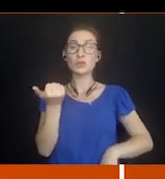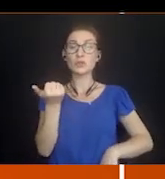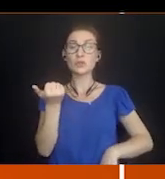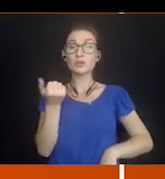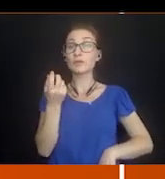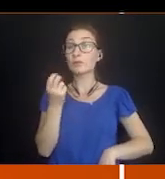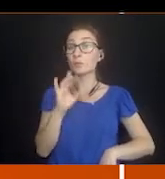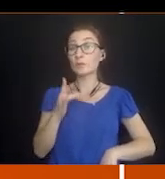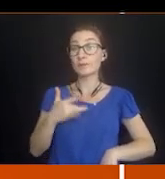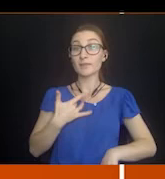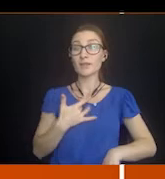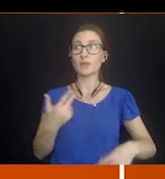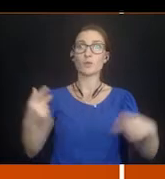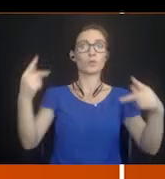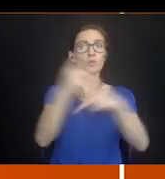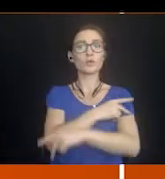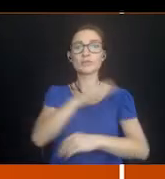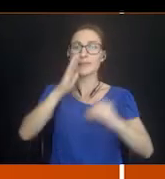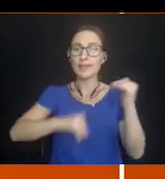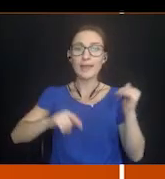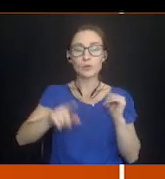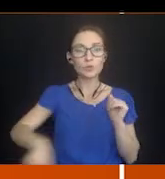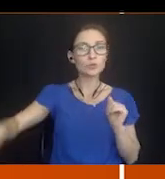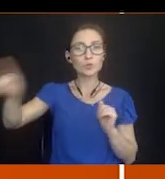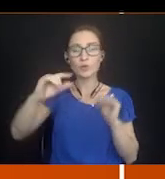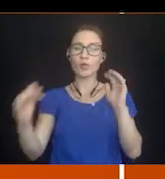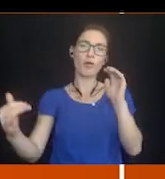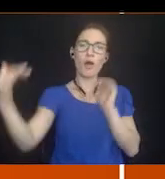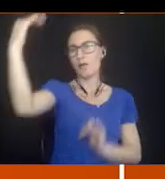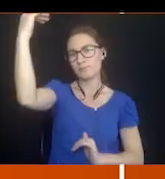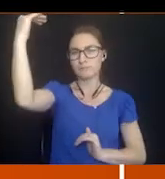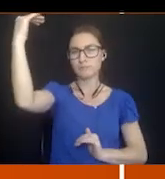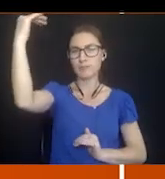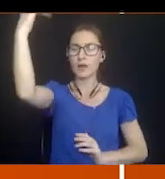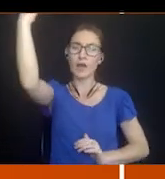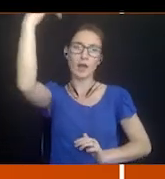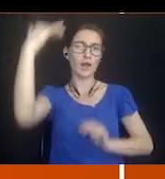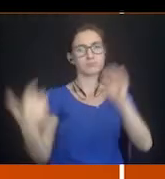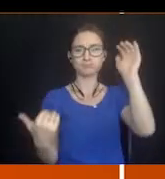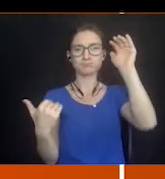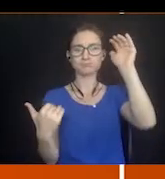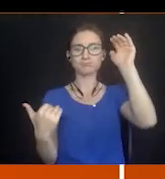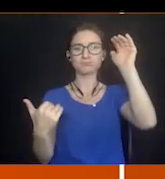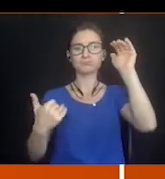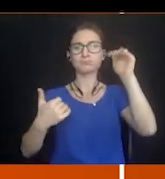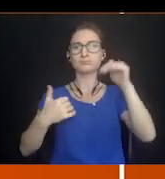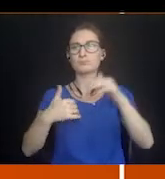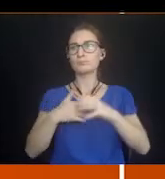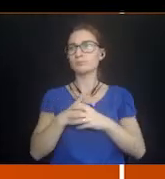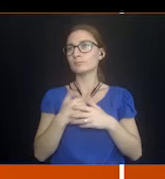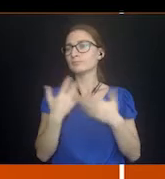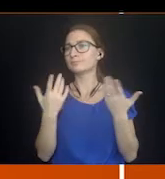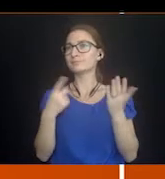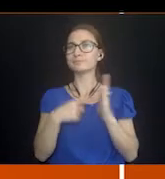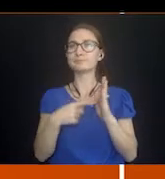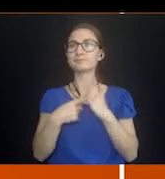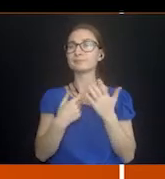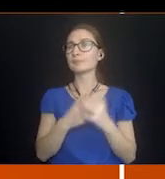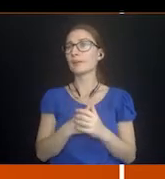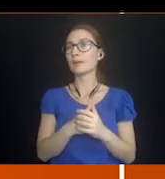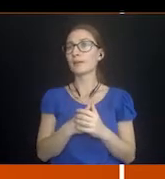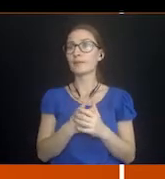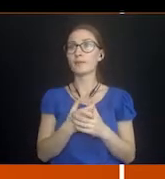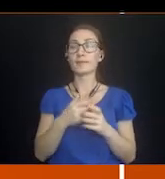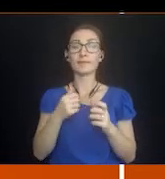better than other people. It also looks like someone who feels worse than everybody, who feels lesser than other people.